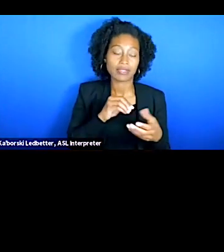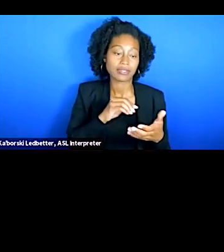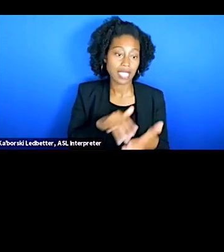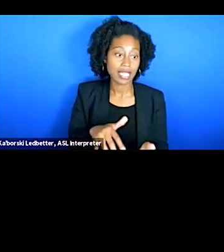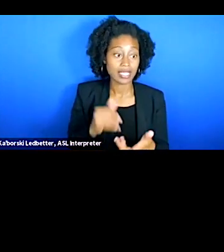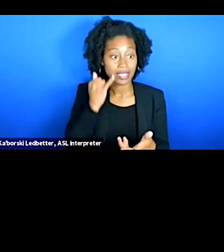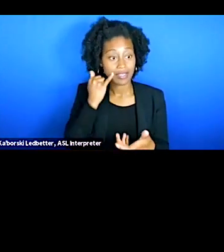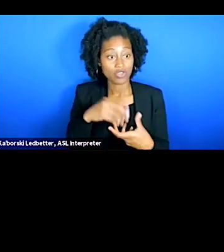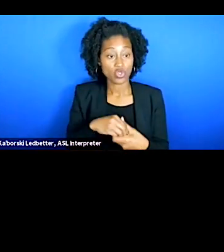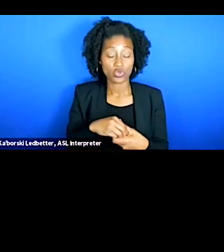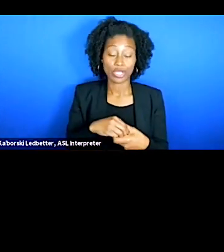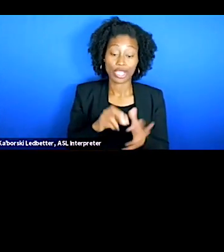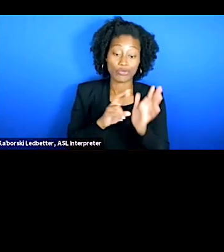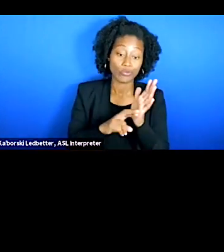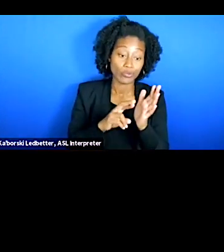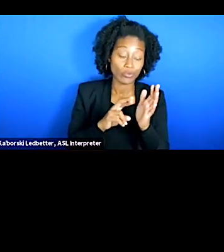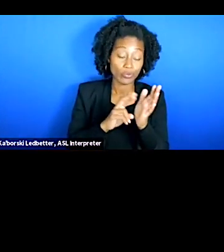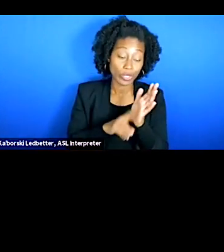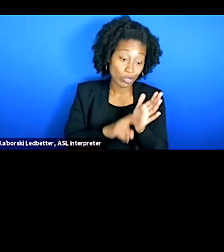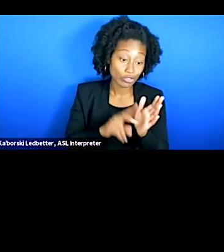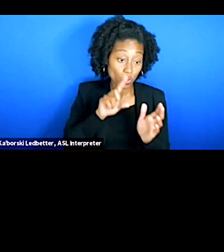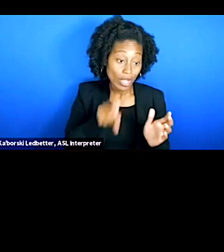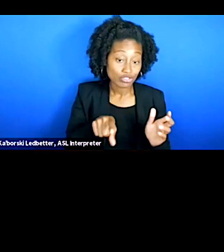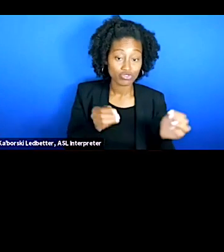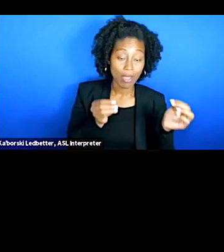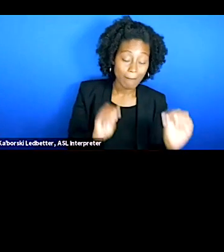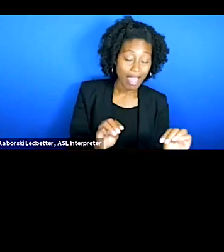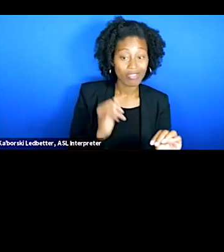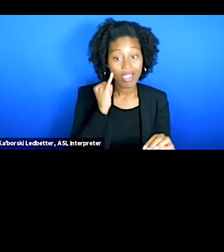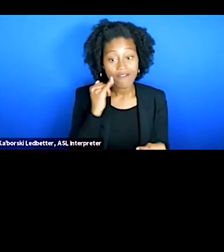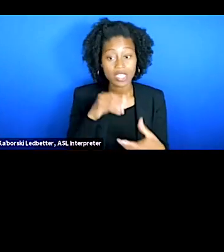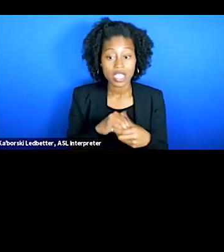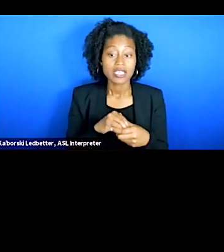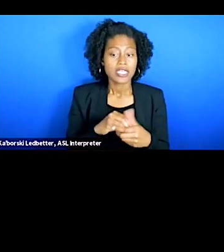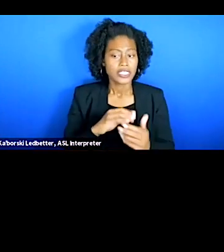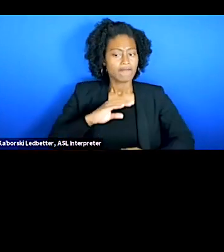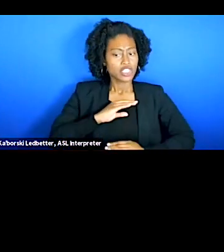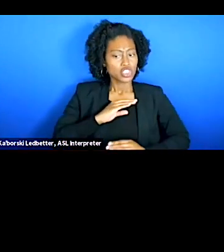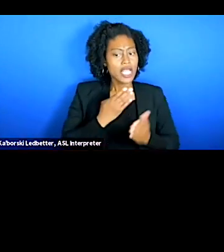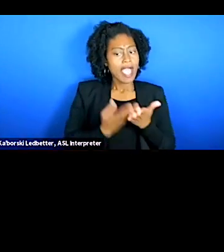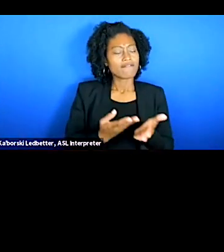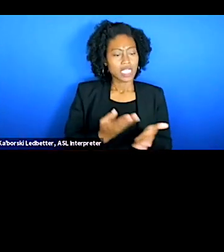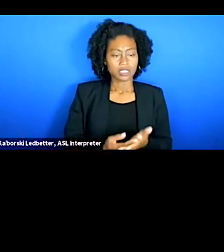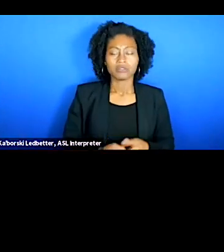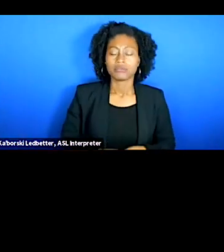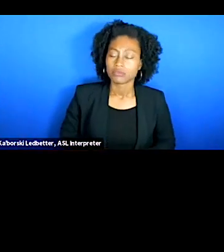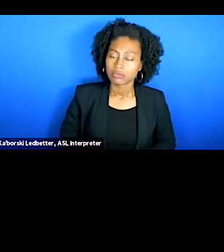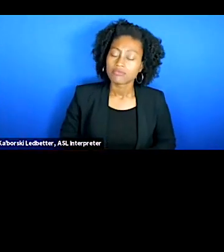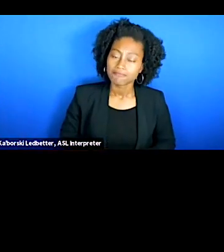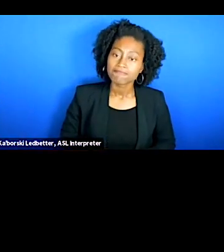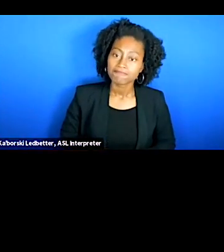a research question and methods and whether it contains sufficient evidence to support the findings.